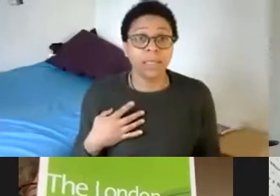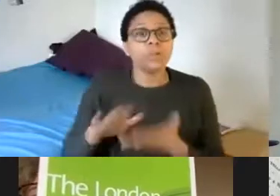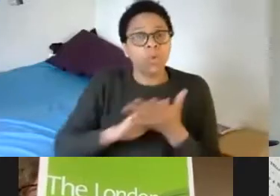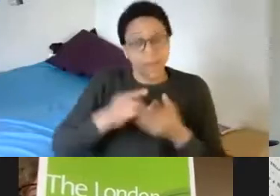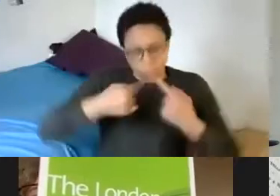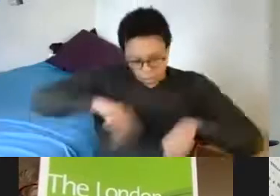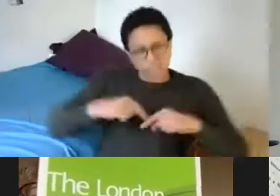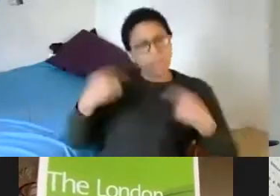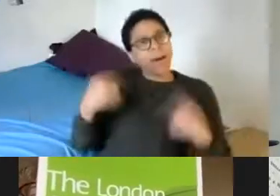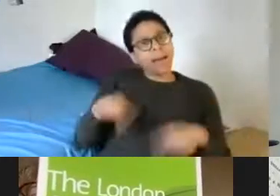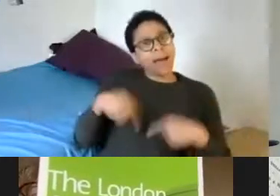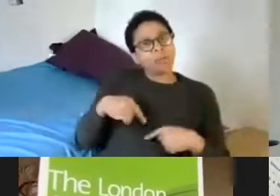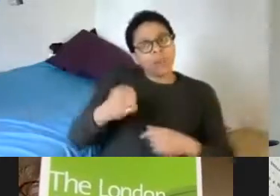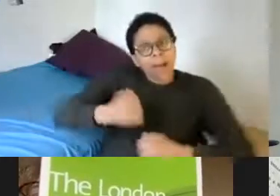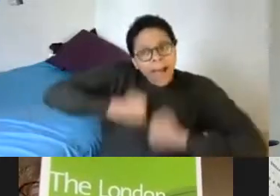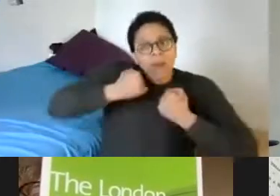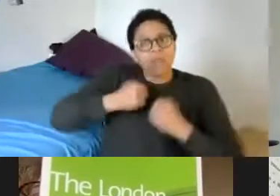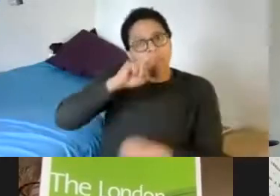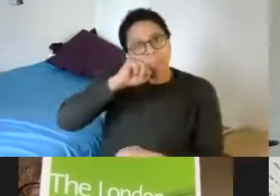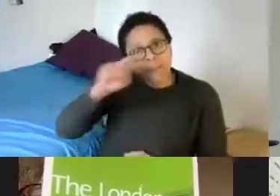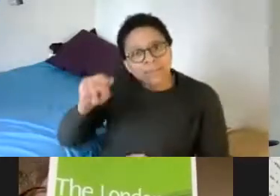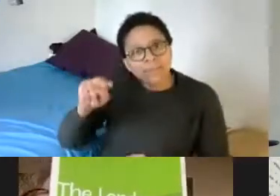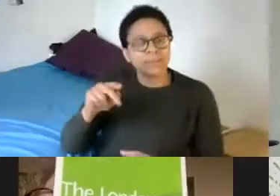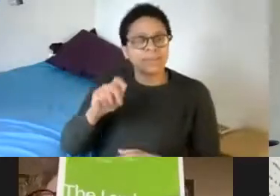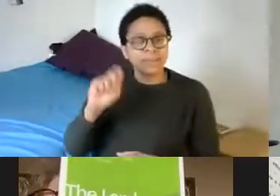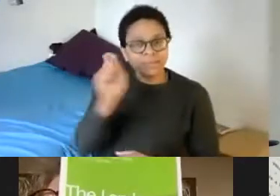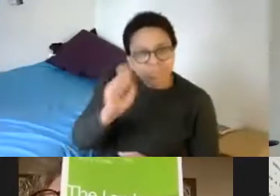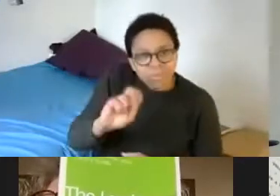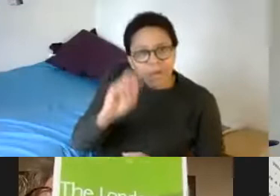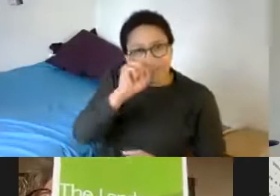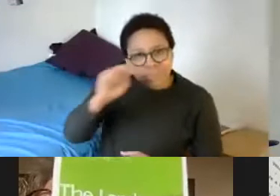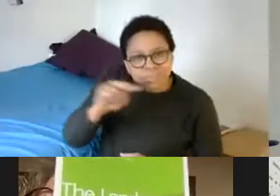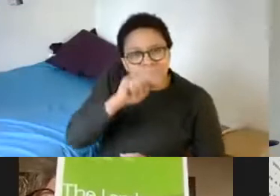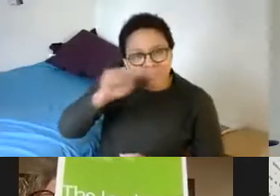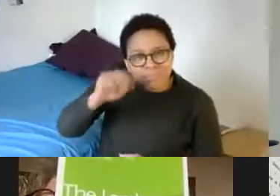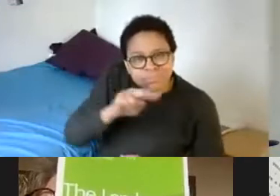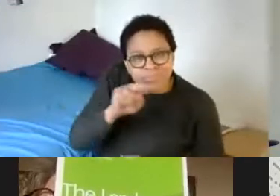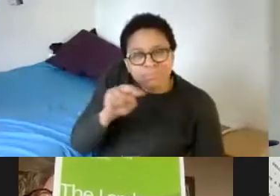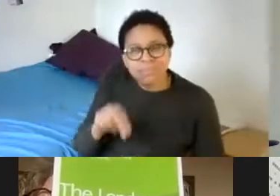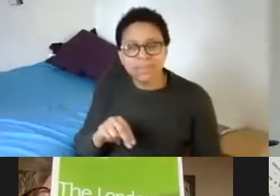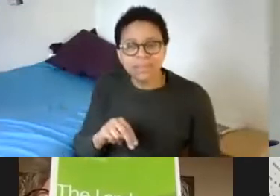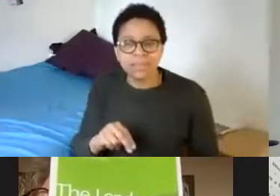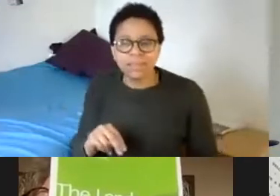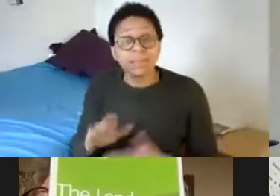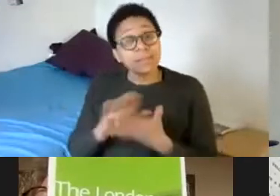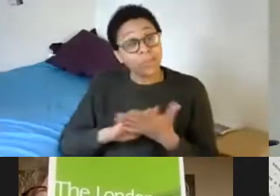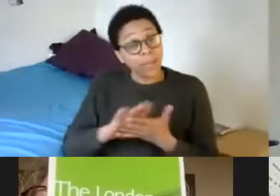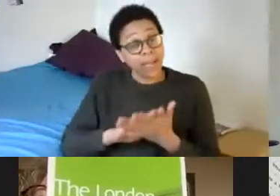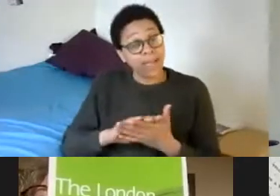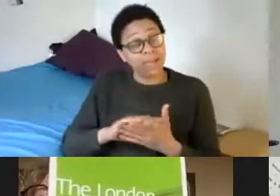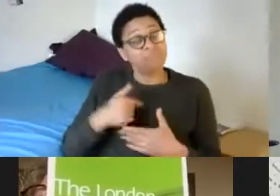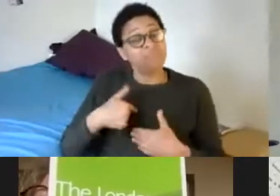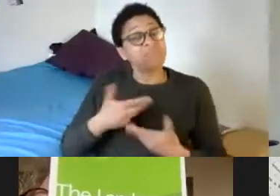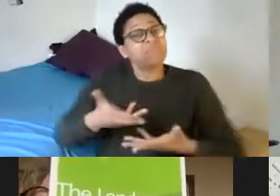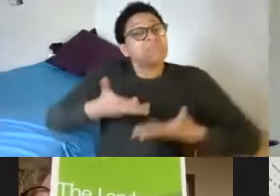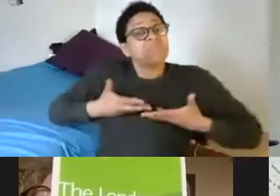drawings with watercolour watercolour paints, and so that I had a coloured picture to look at when I